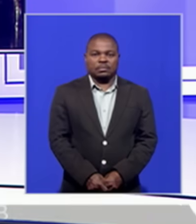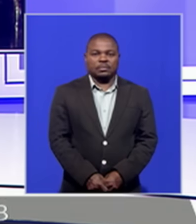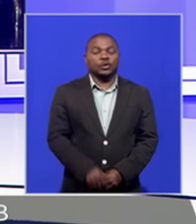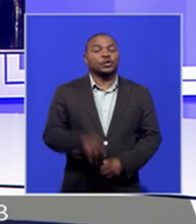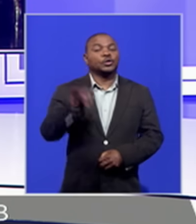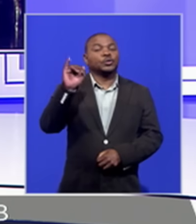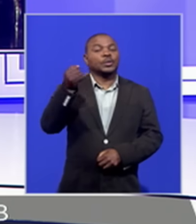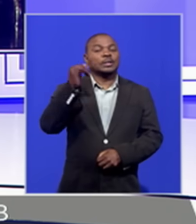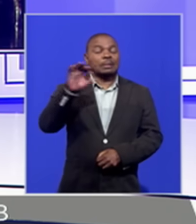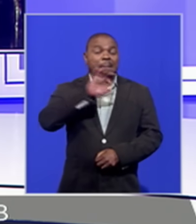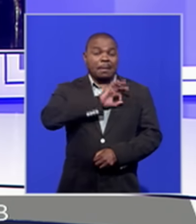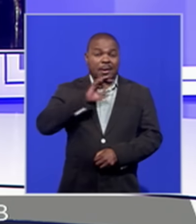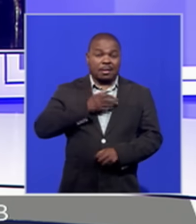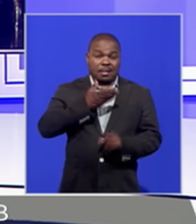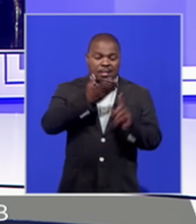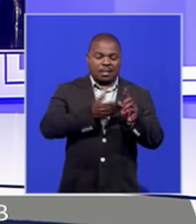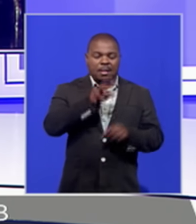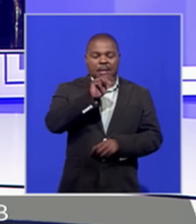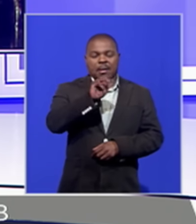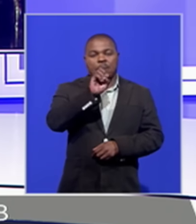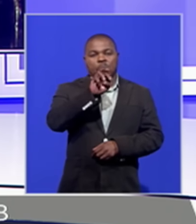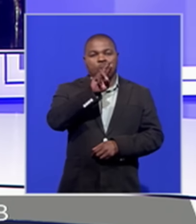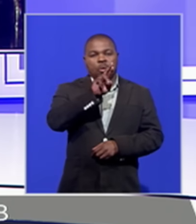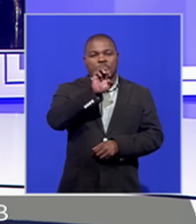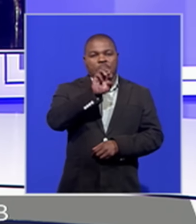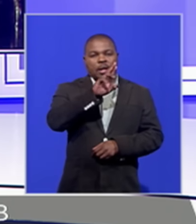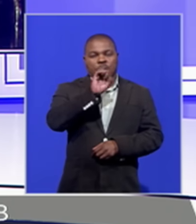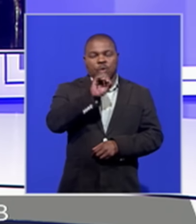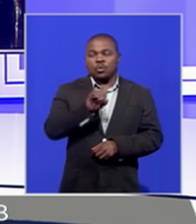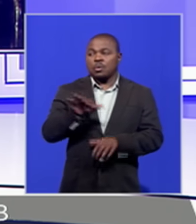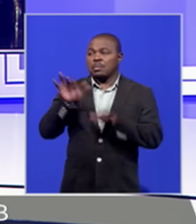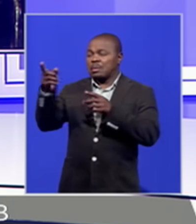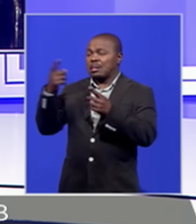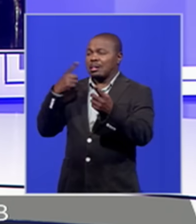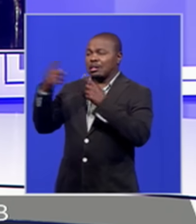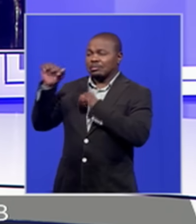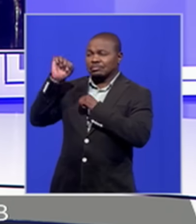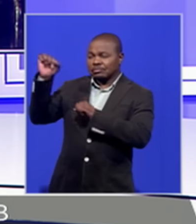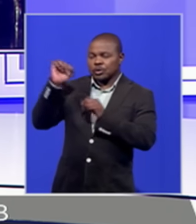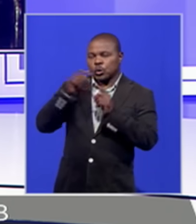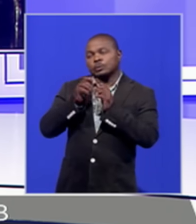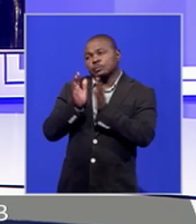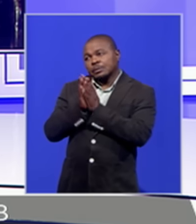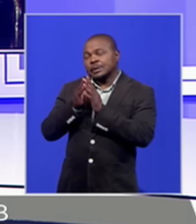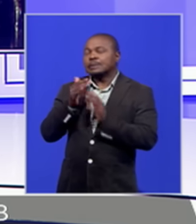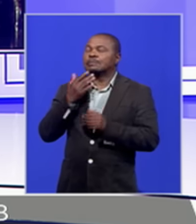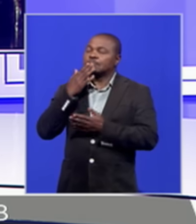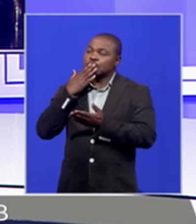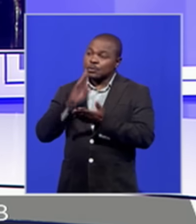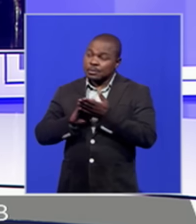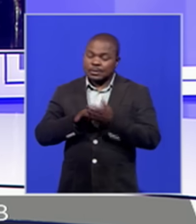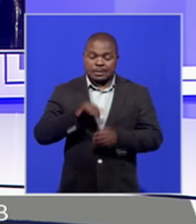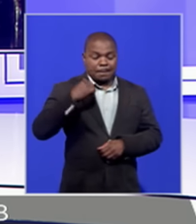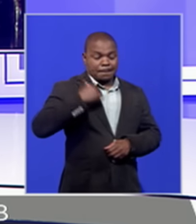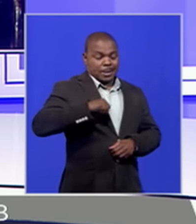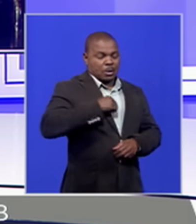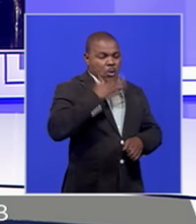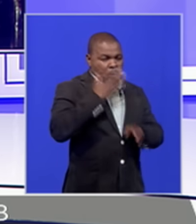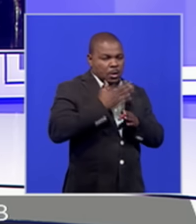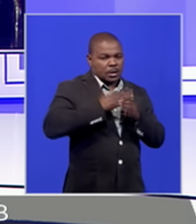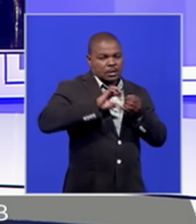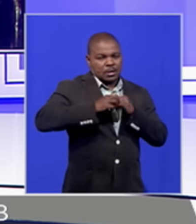Mayor wa Johannesburg Dada Mrero o kgonthišeditše badudi bao ba ipelaetšago gore masepala o šoma ka maatla go šogana le mathata a